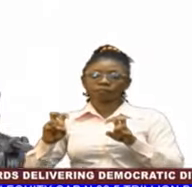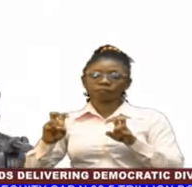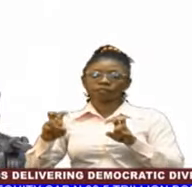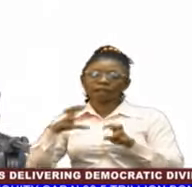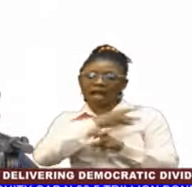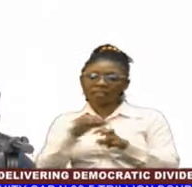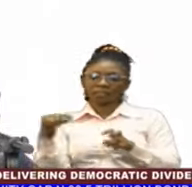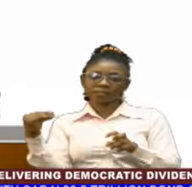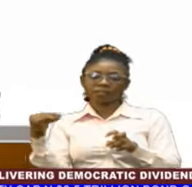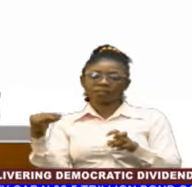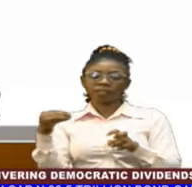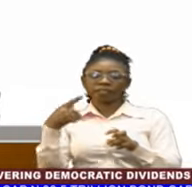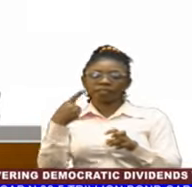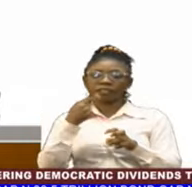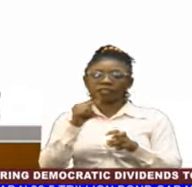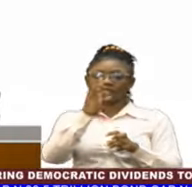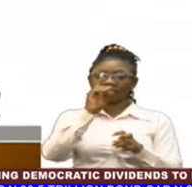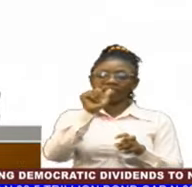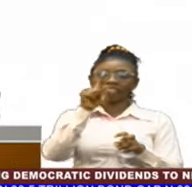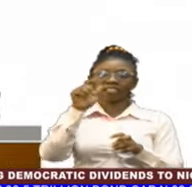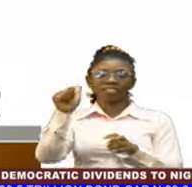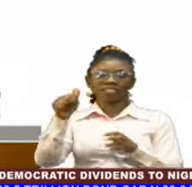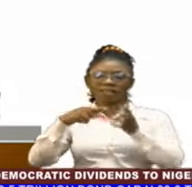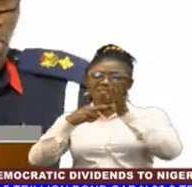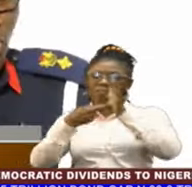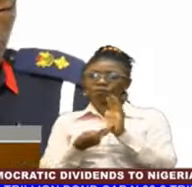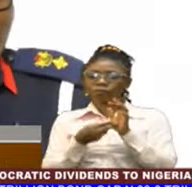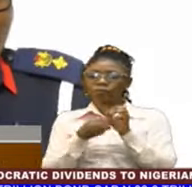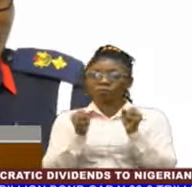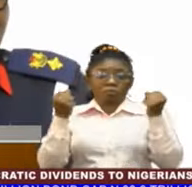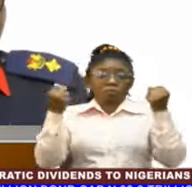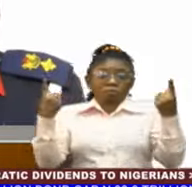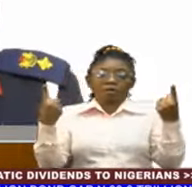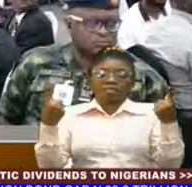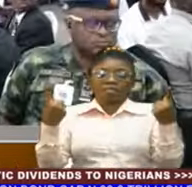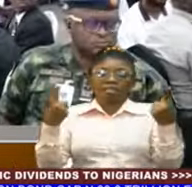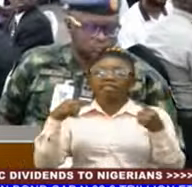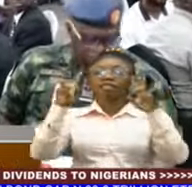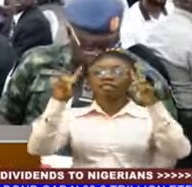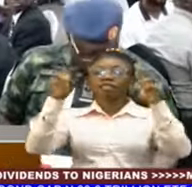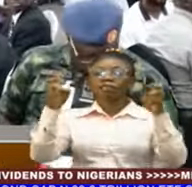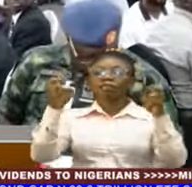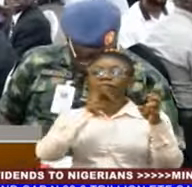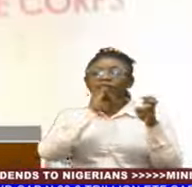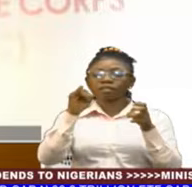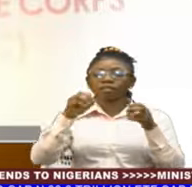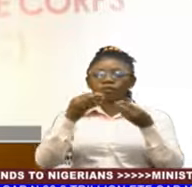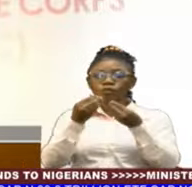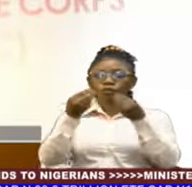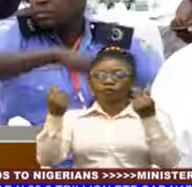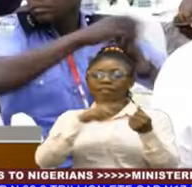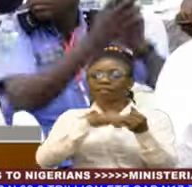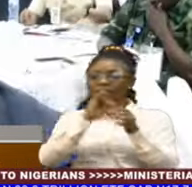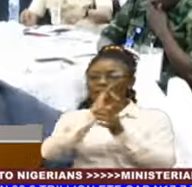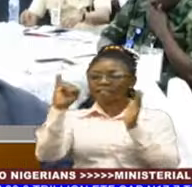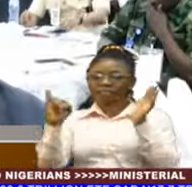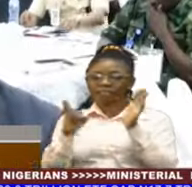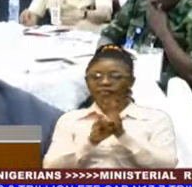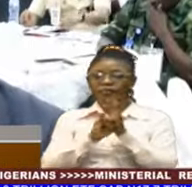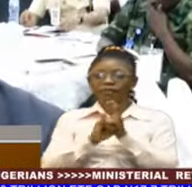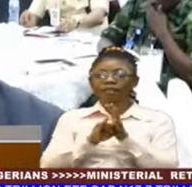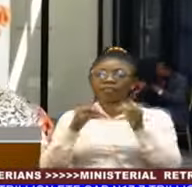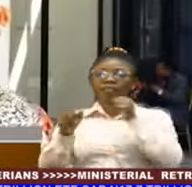and the data revealed was so shocking. The theme of the summit is tackling and identifying threats to Nigeria's Safe